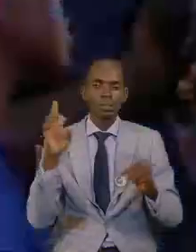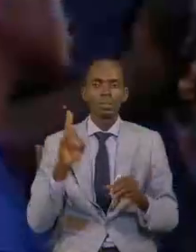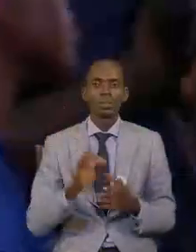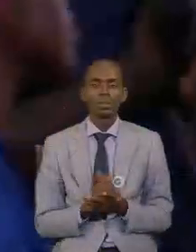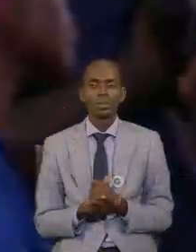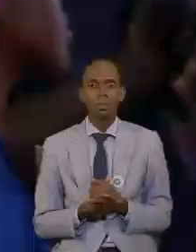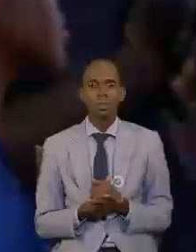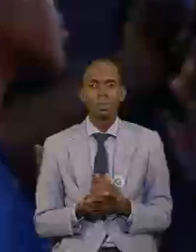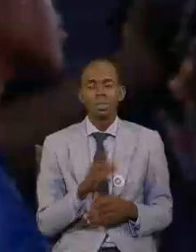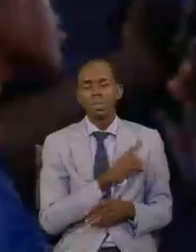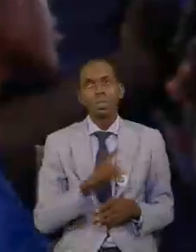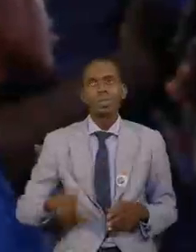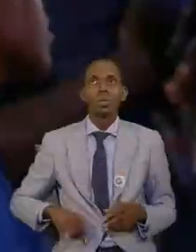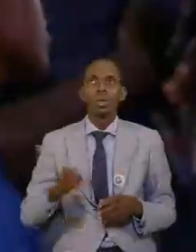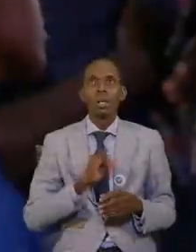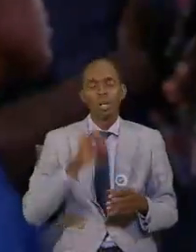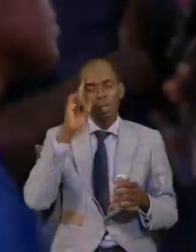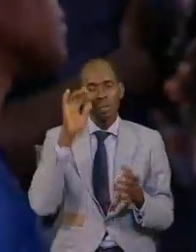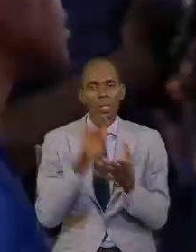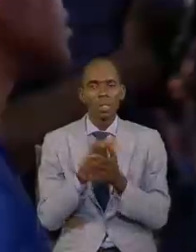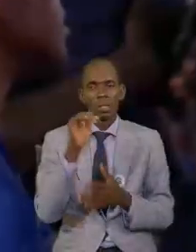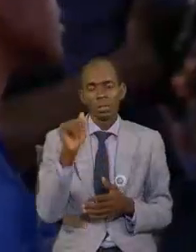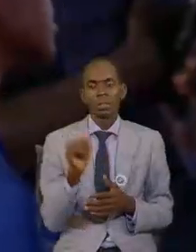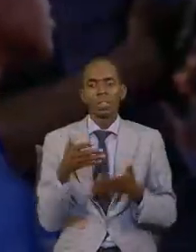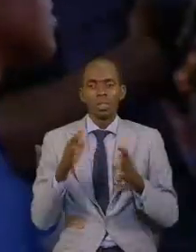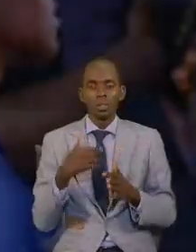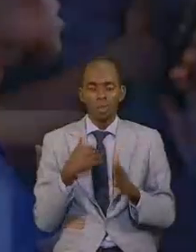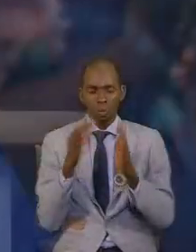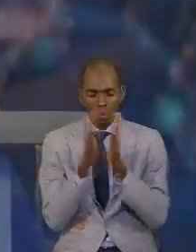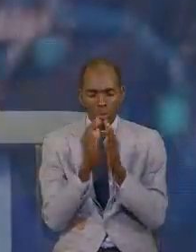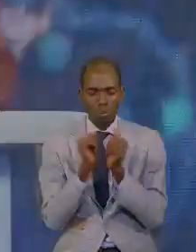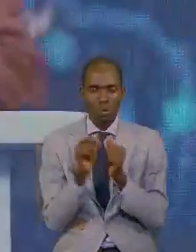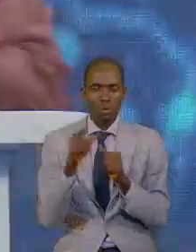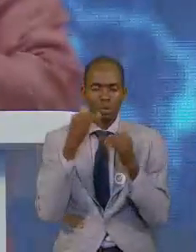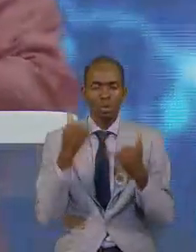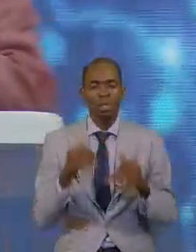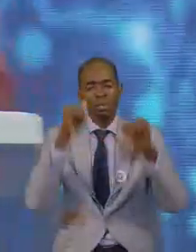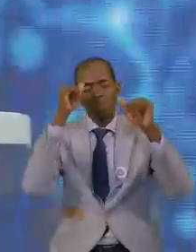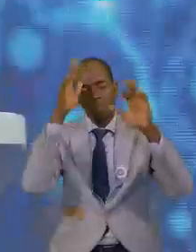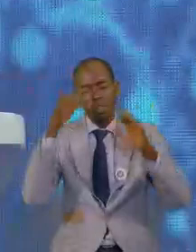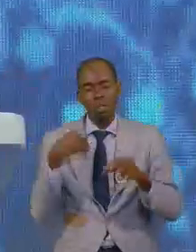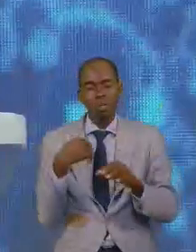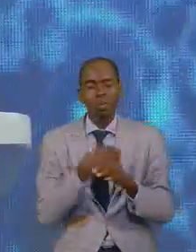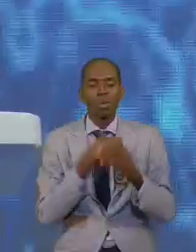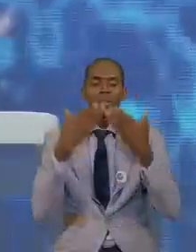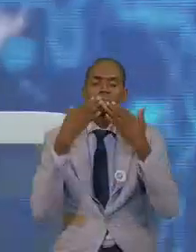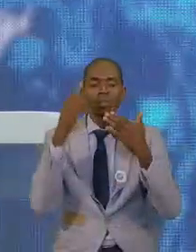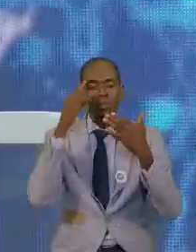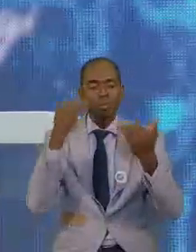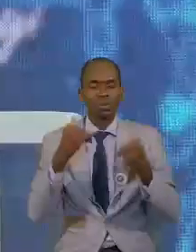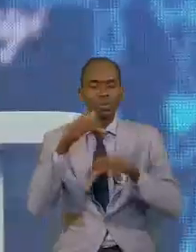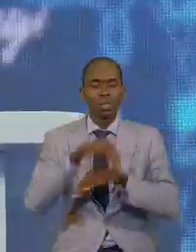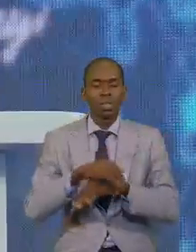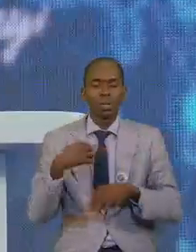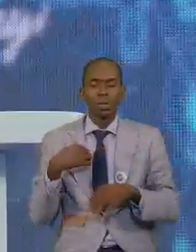Lord, I believe. Let me pray with you now. Father, we thank you tonight. We bless